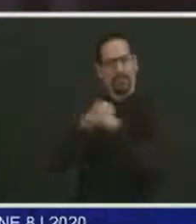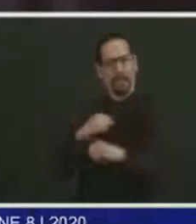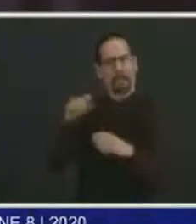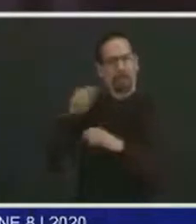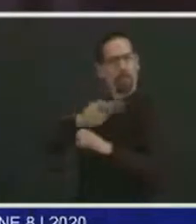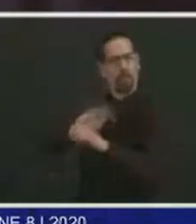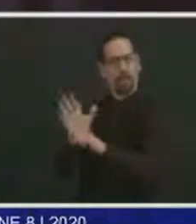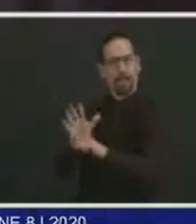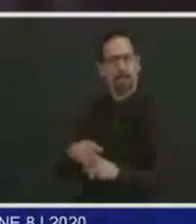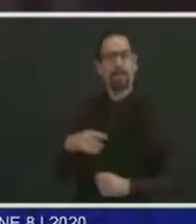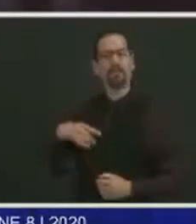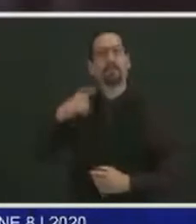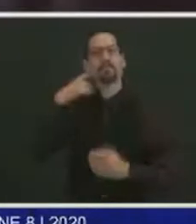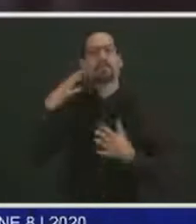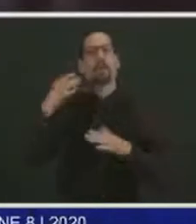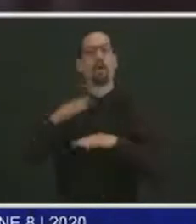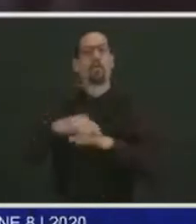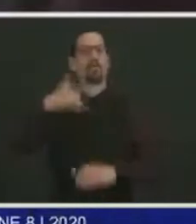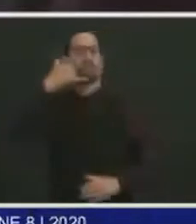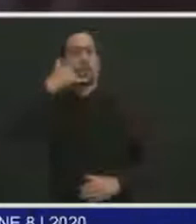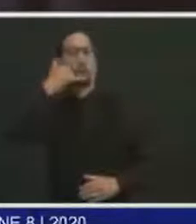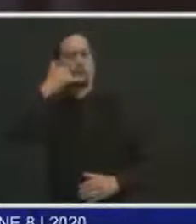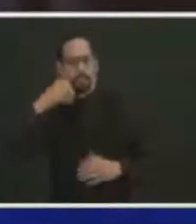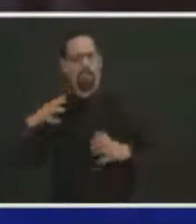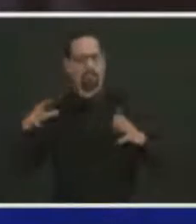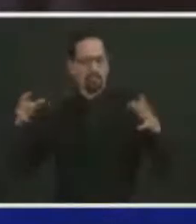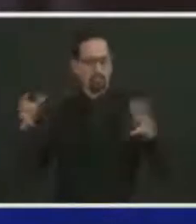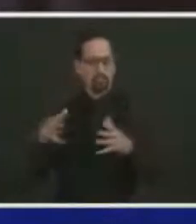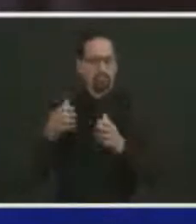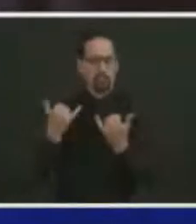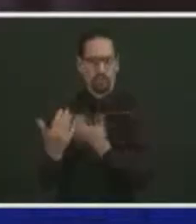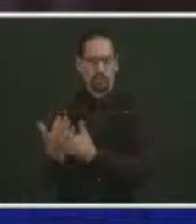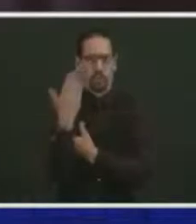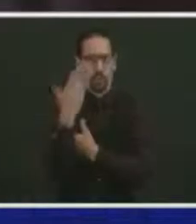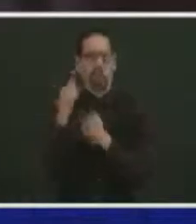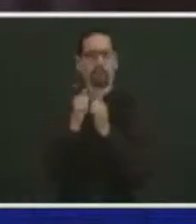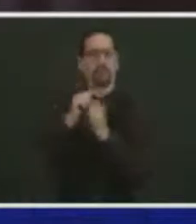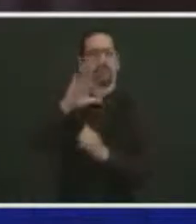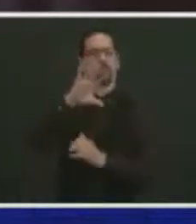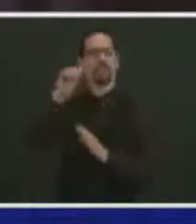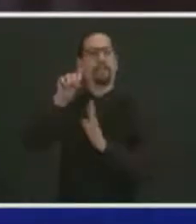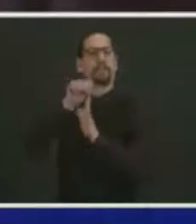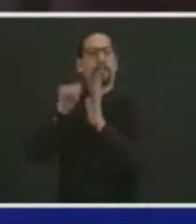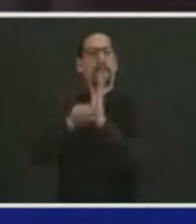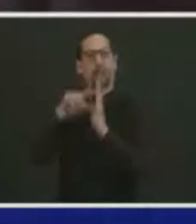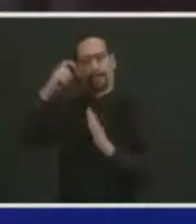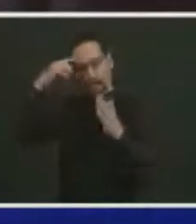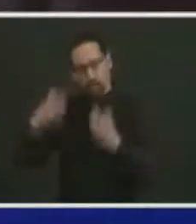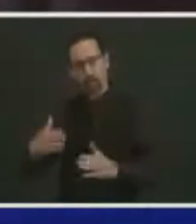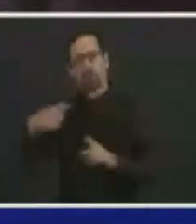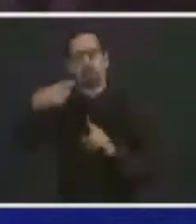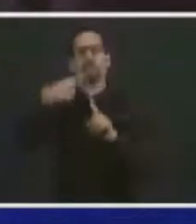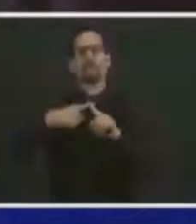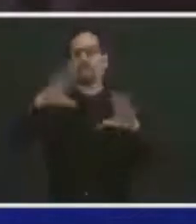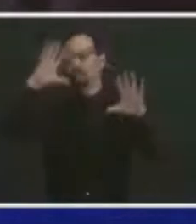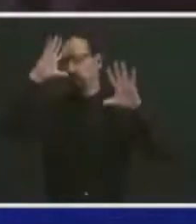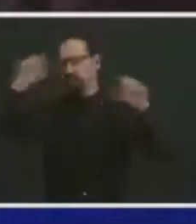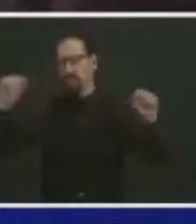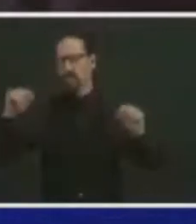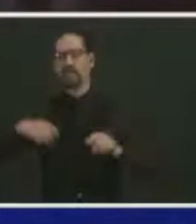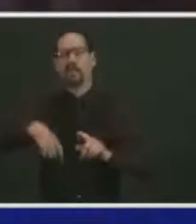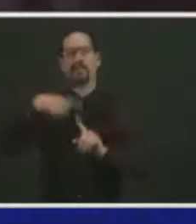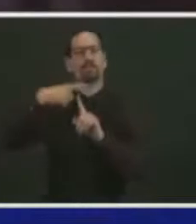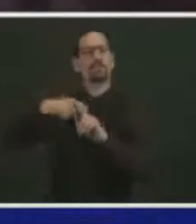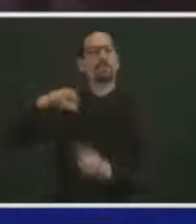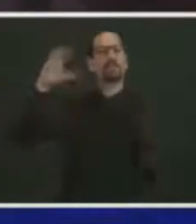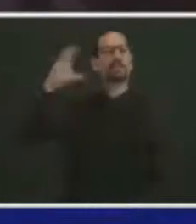governors and the White House and Dr. Birx and the CDC, and they continue to emphasize to us the importance of testing. And